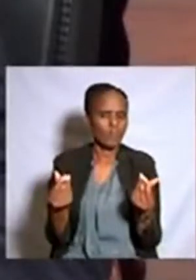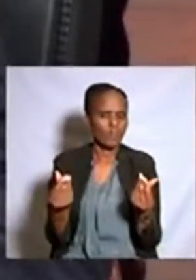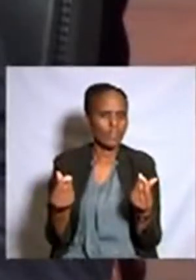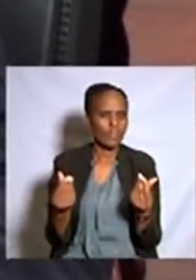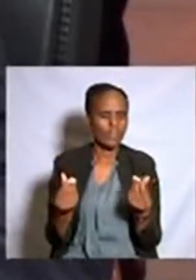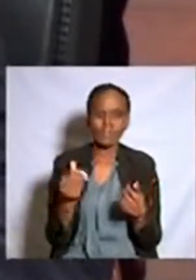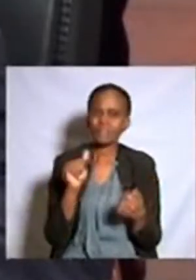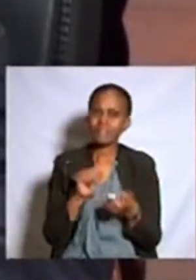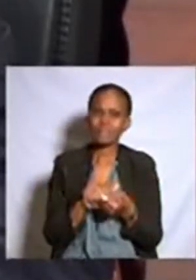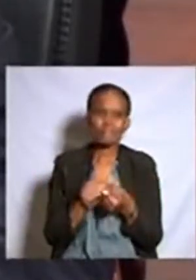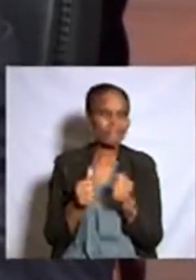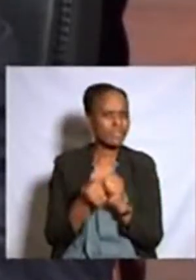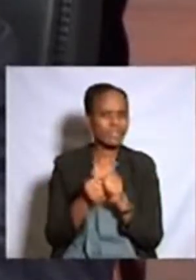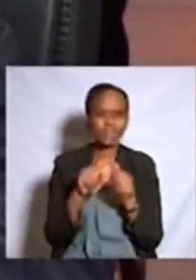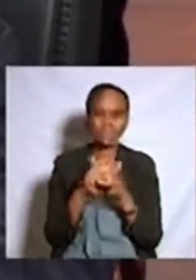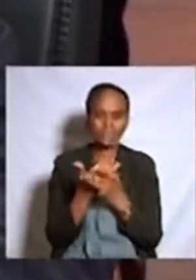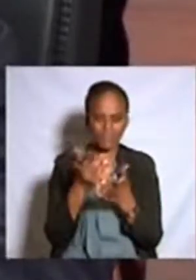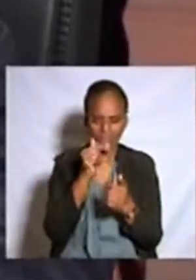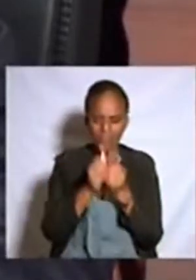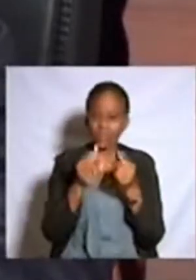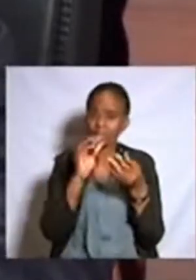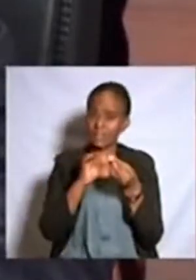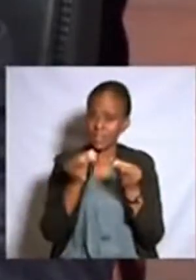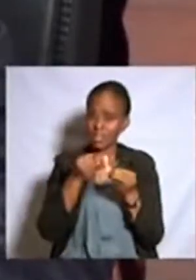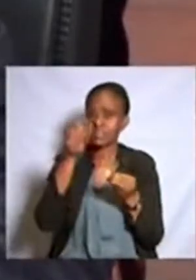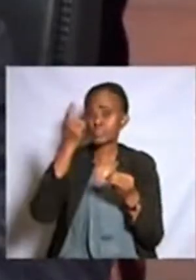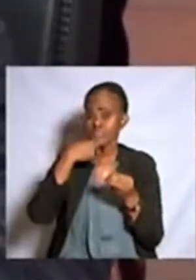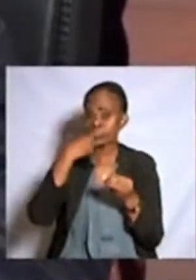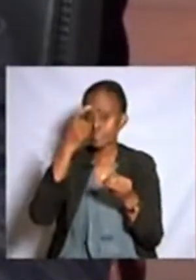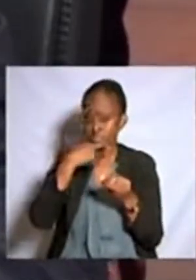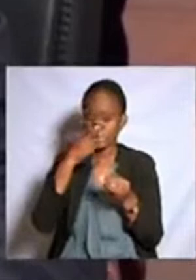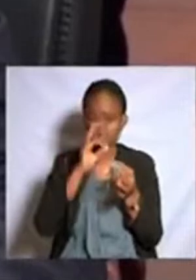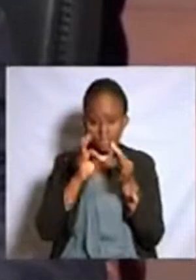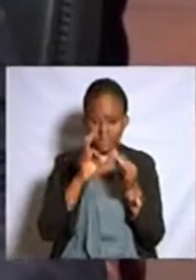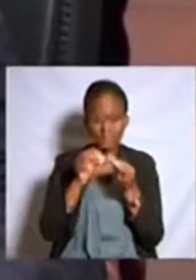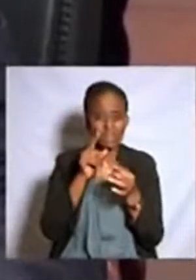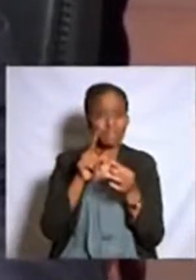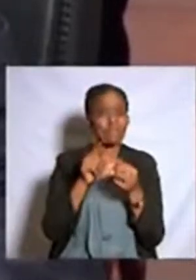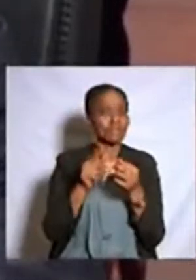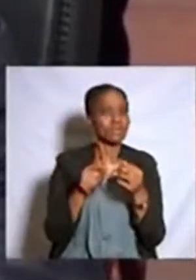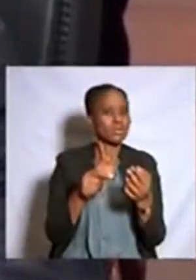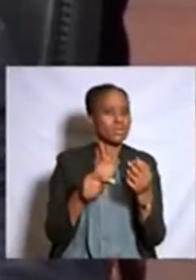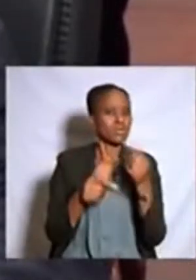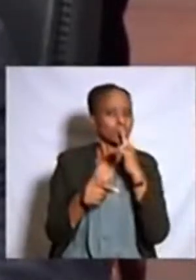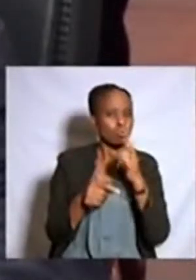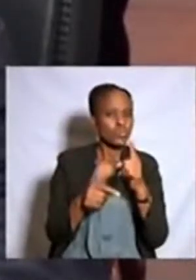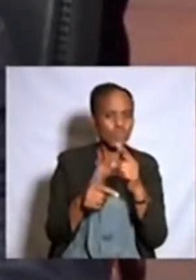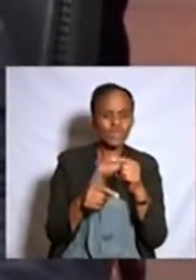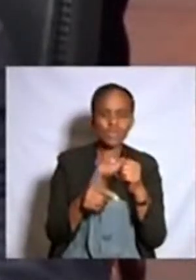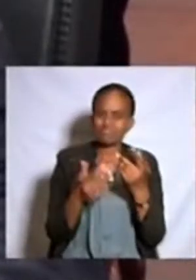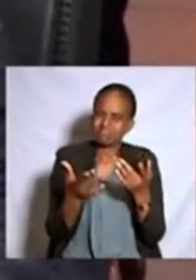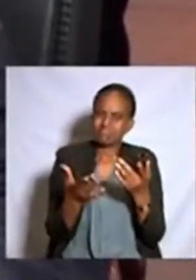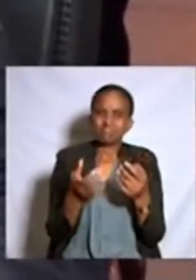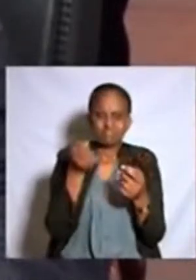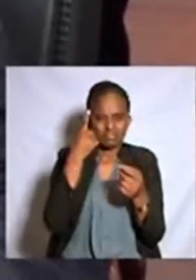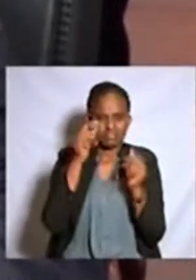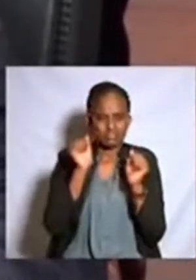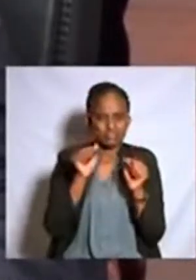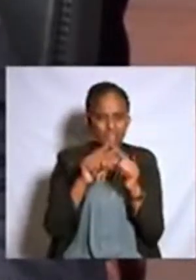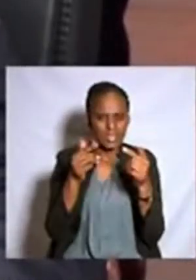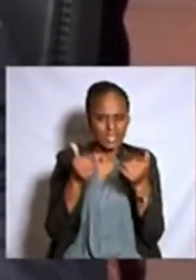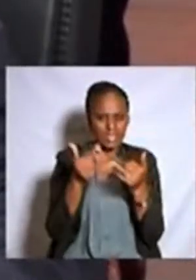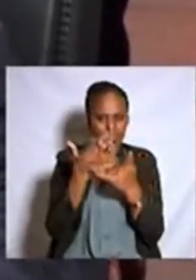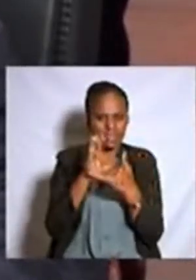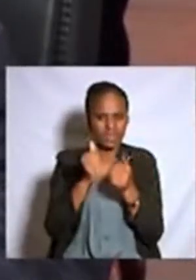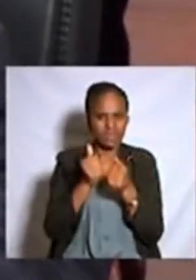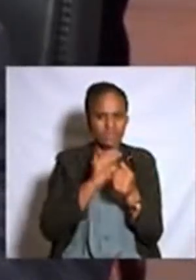Where is the problem? Because this is a large number. And if it was 2, 5, maybe you can understand. Can you just share